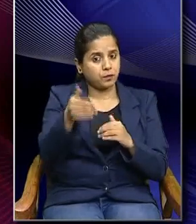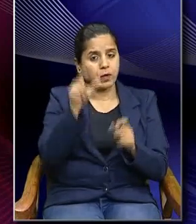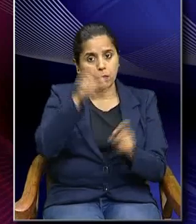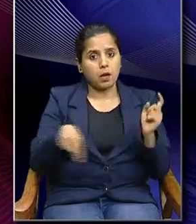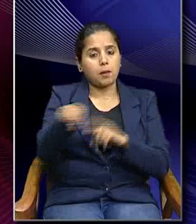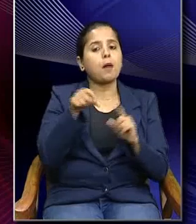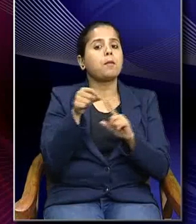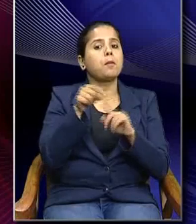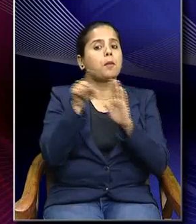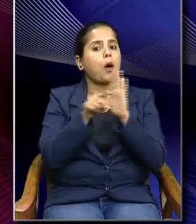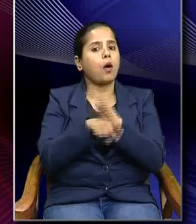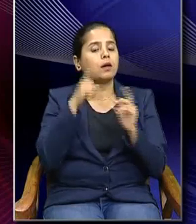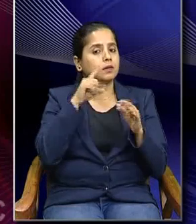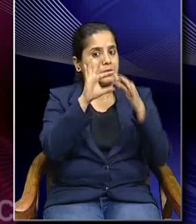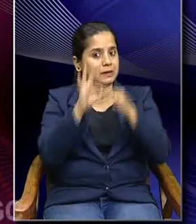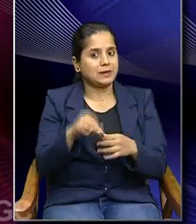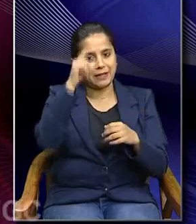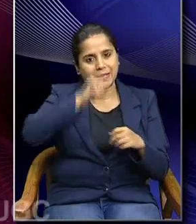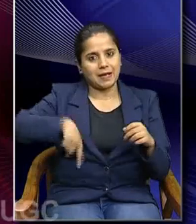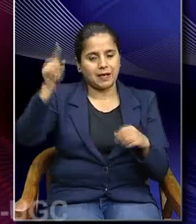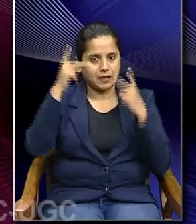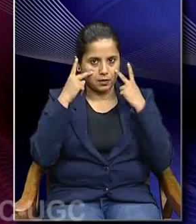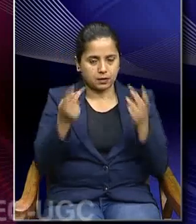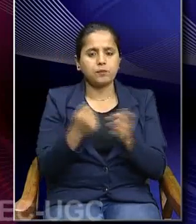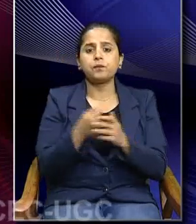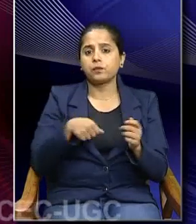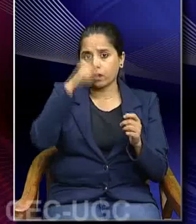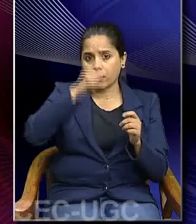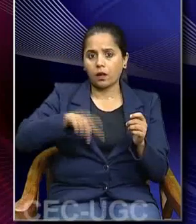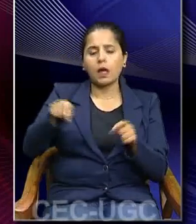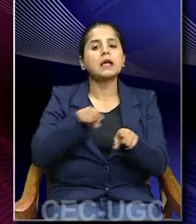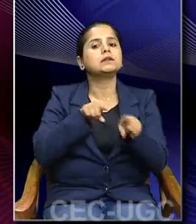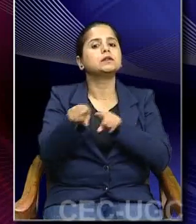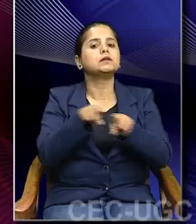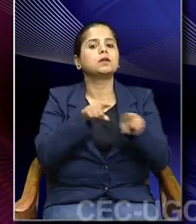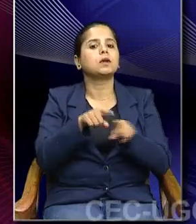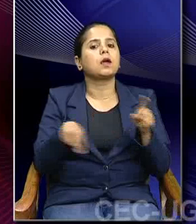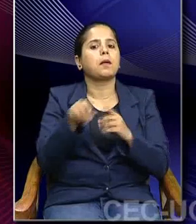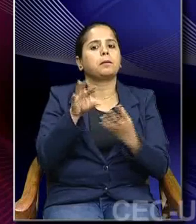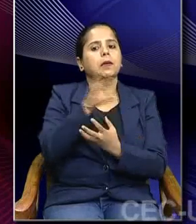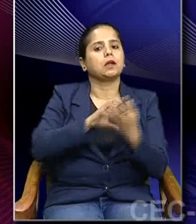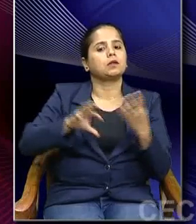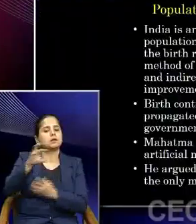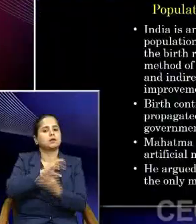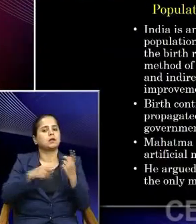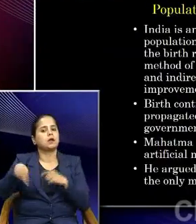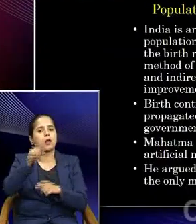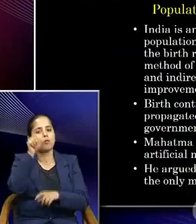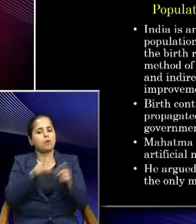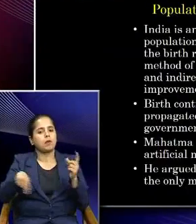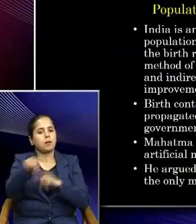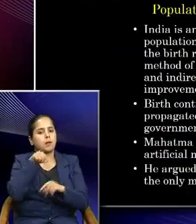population policies specifically in India. So India is an example of mixed method population